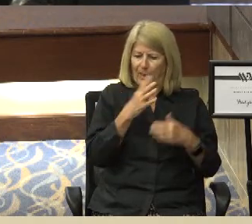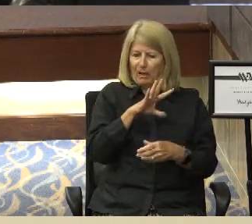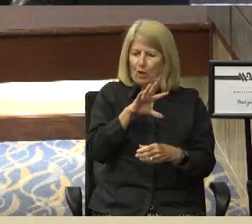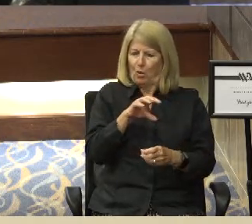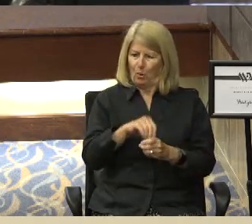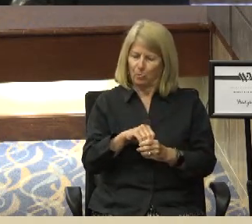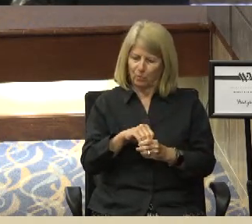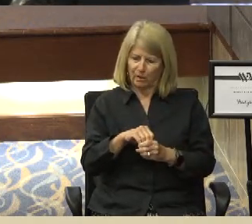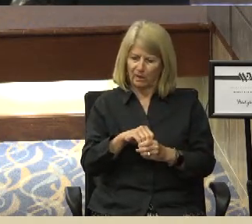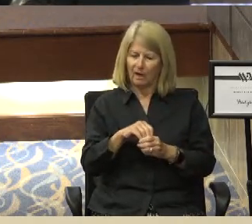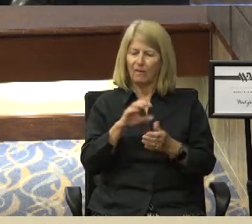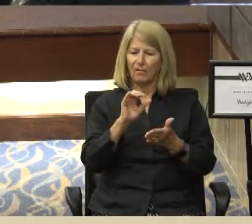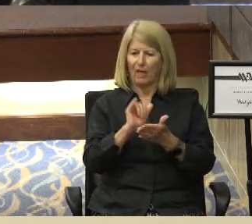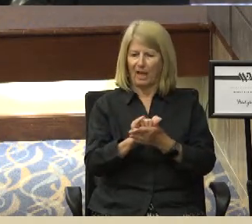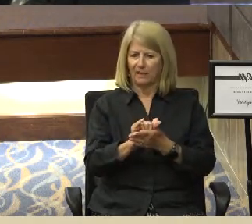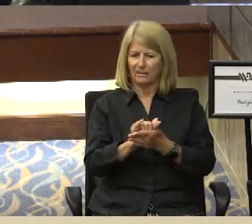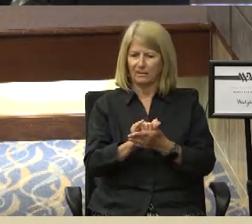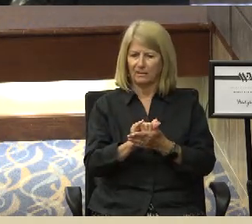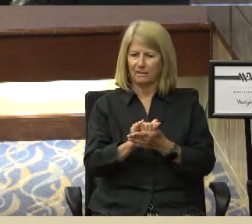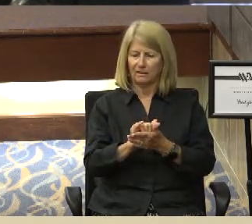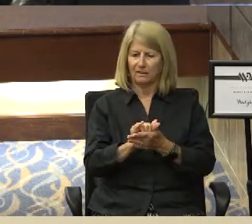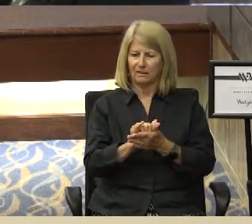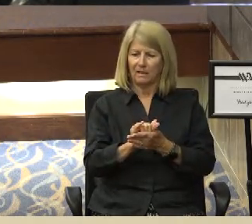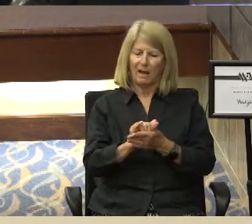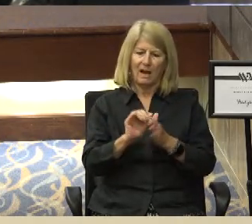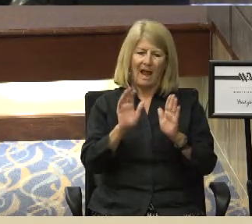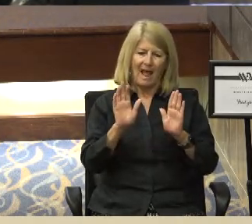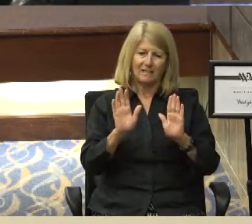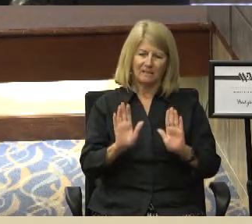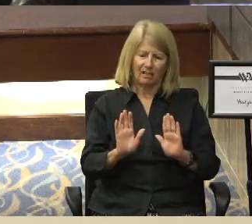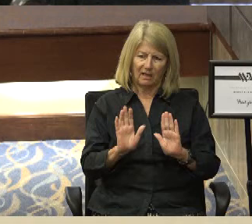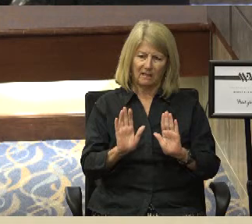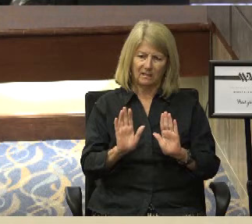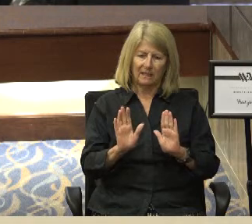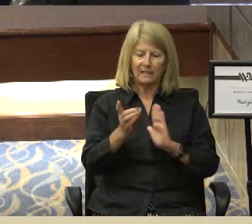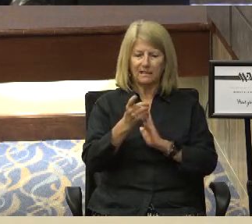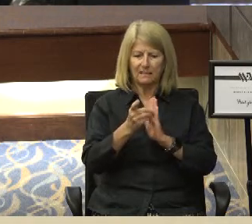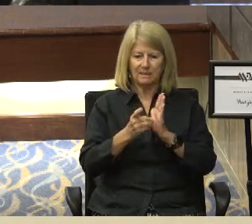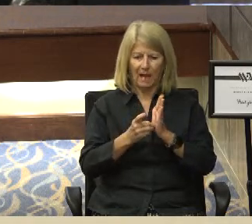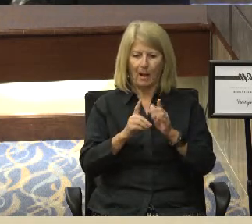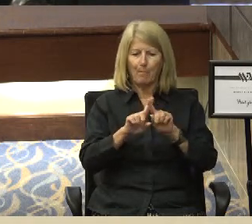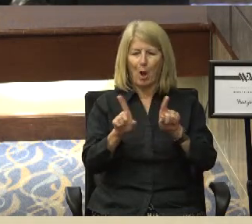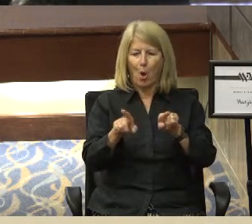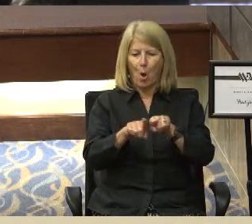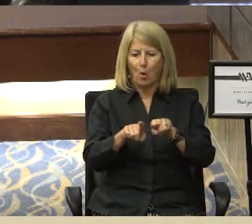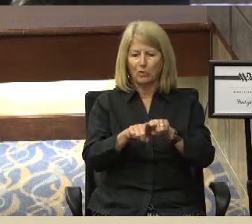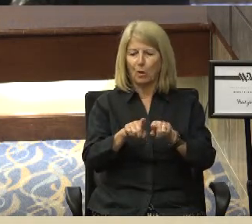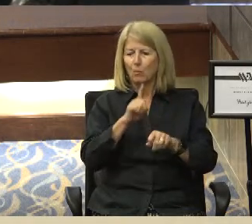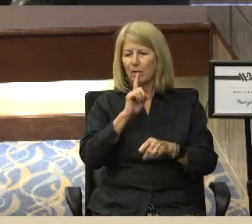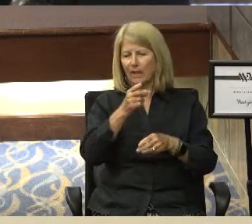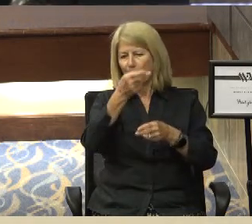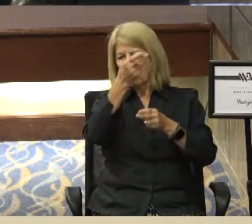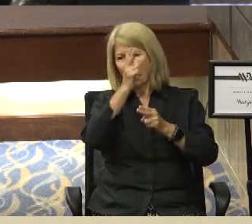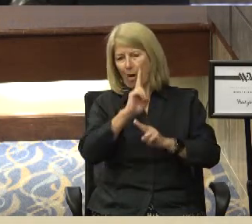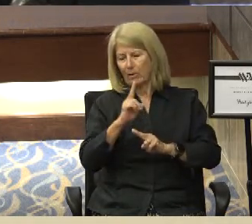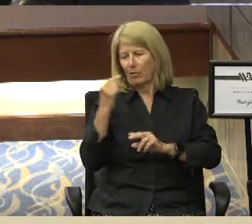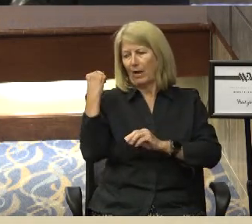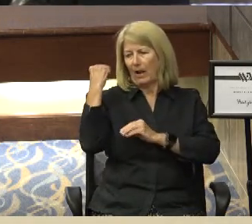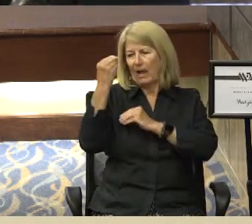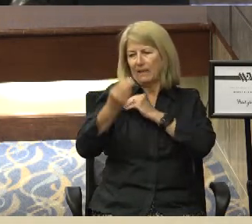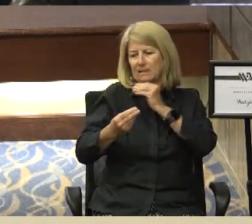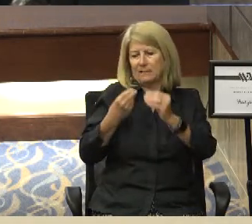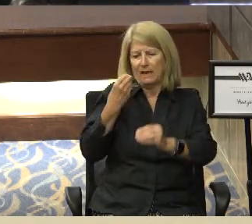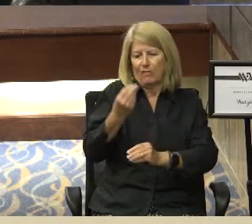incorporations that are excellent in design, but also that really honor the legacy of